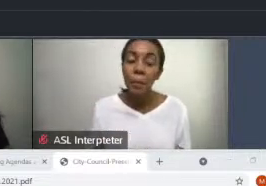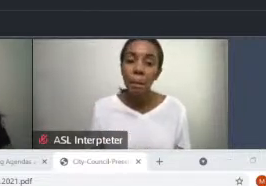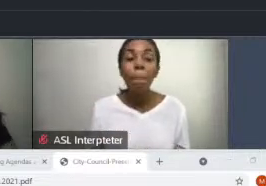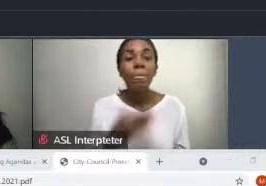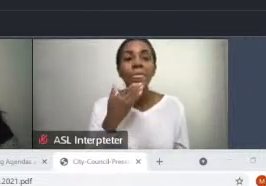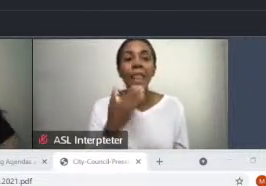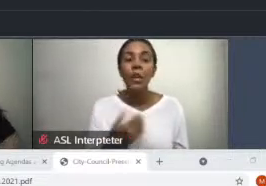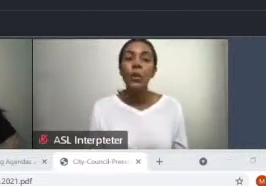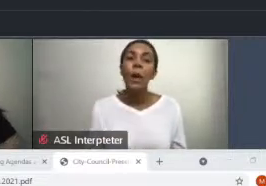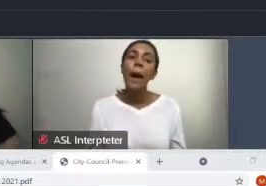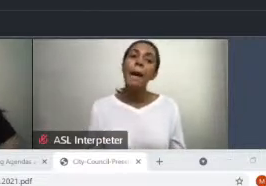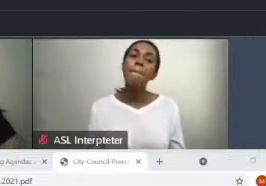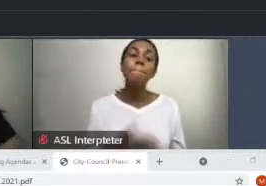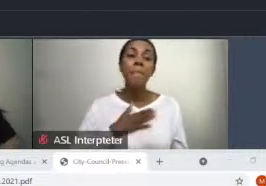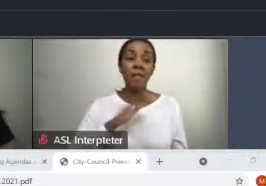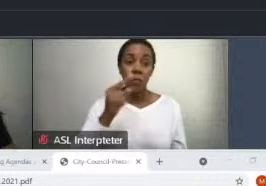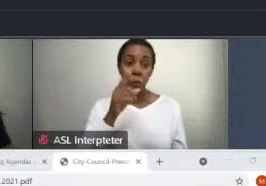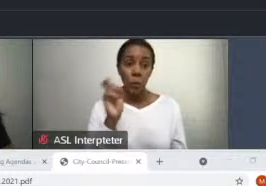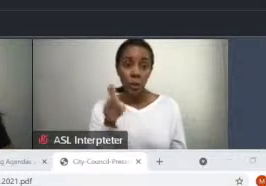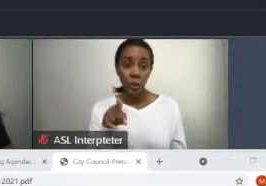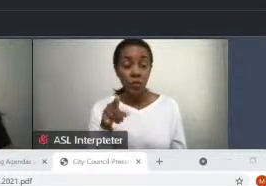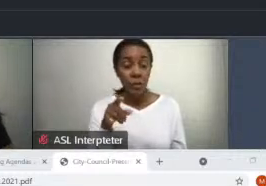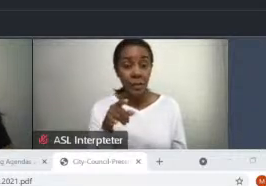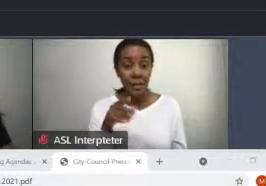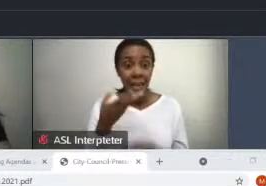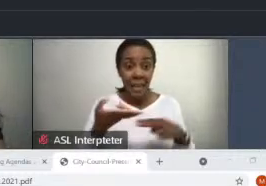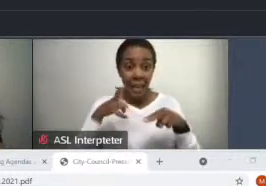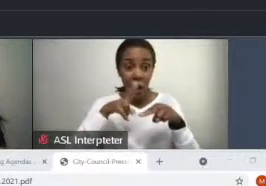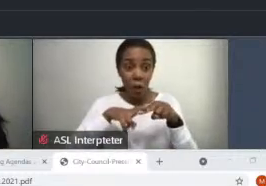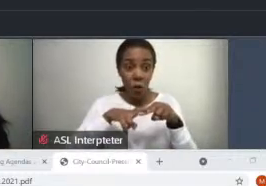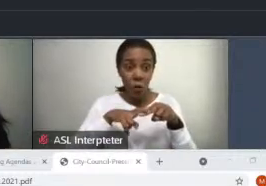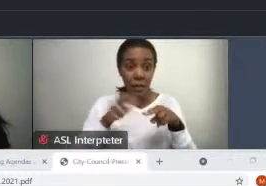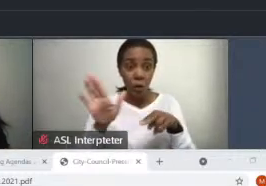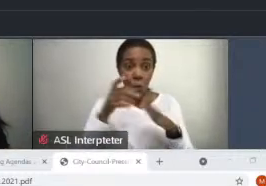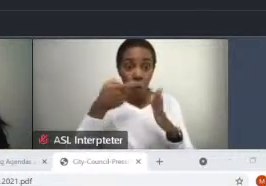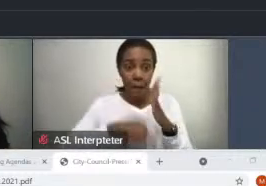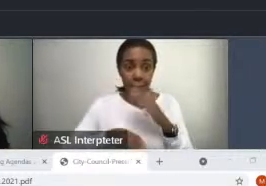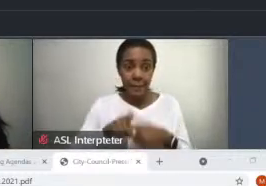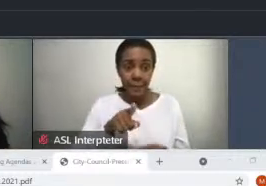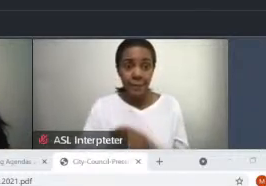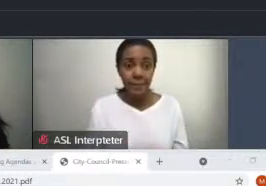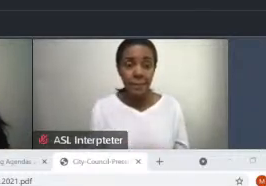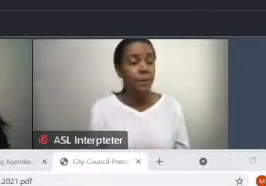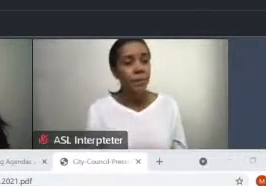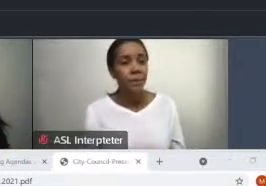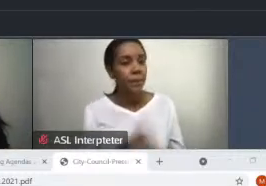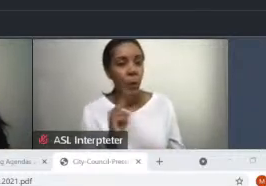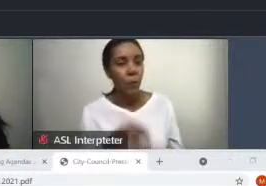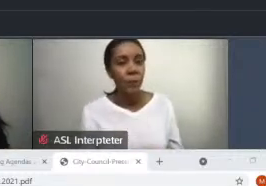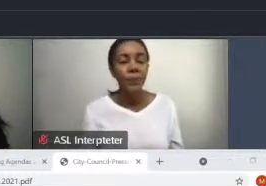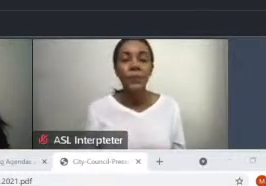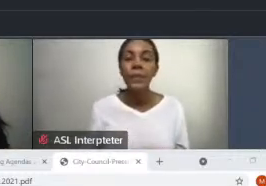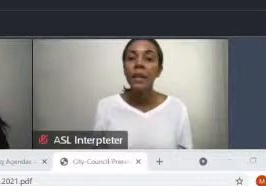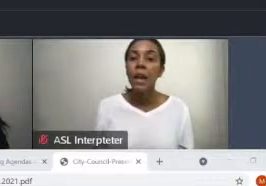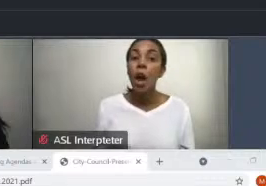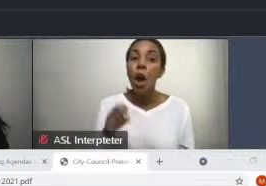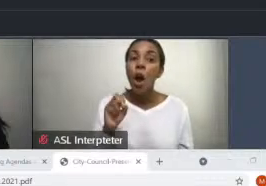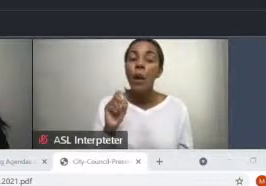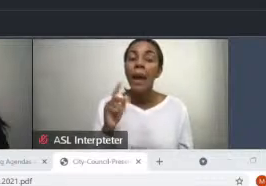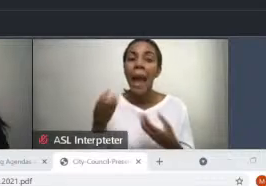Thank you. My first question is, has there been an increase in your offer price? No. Okay. And how many